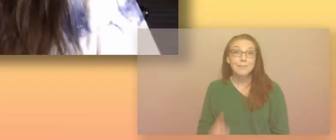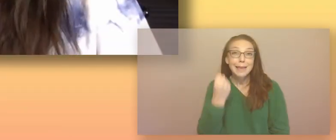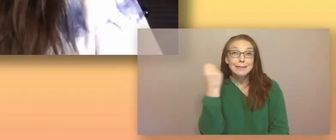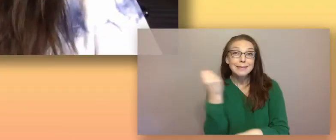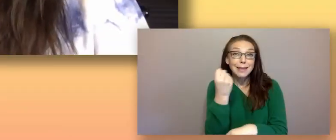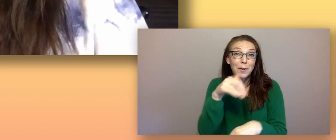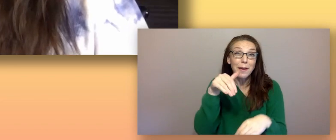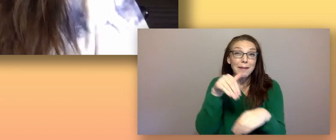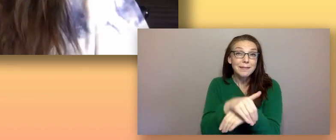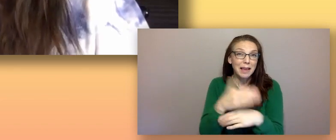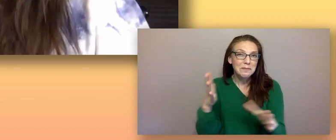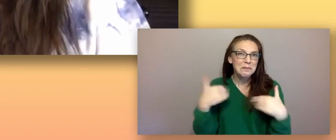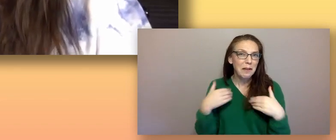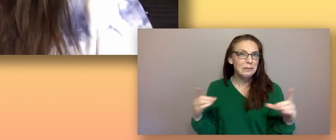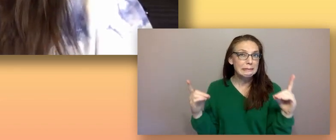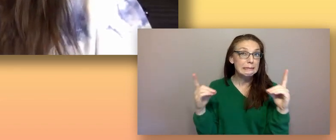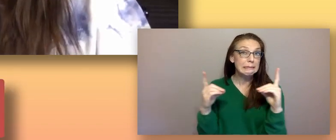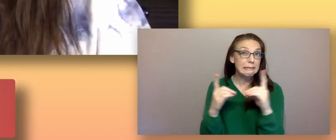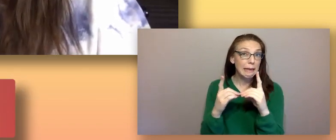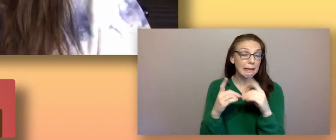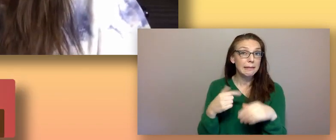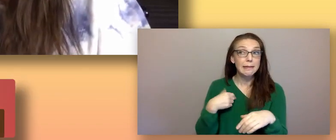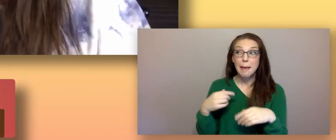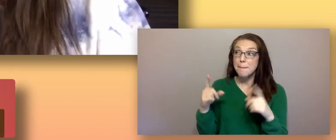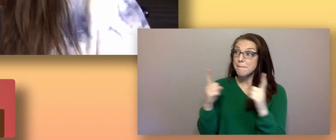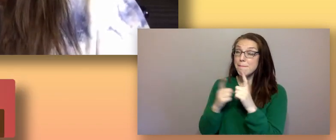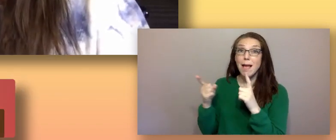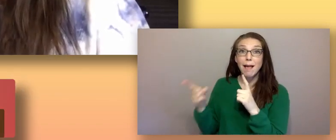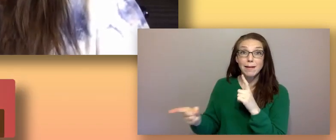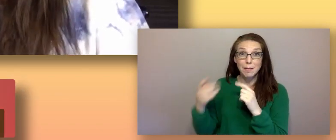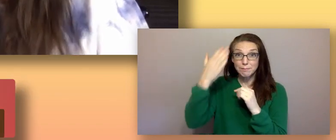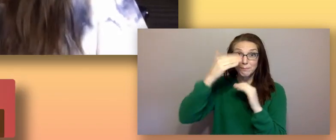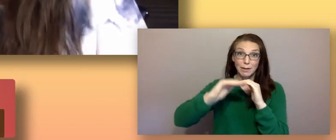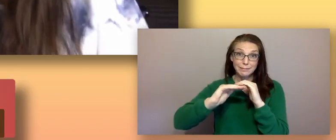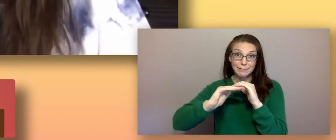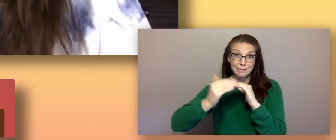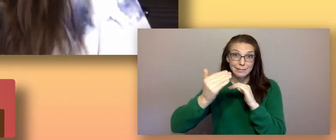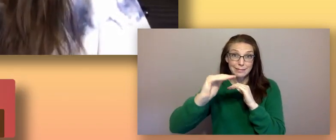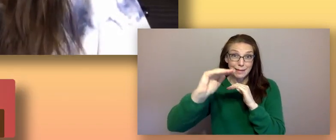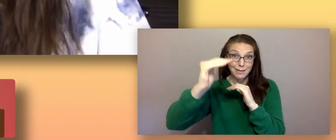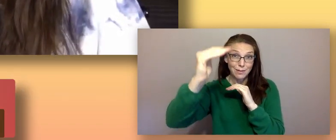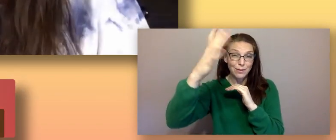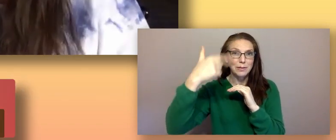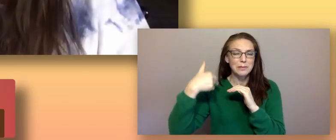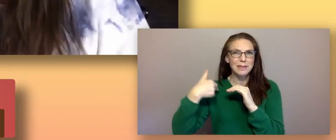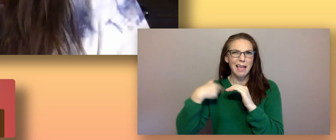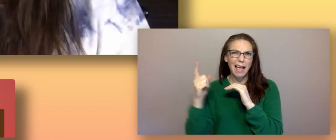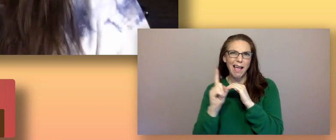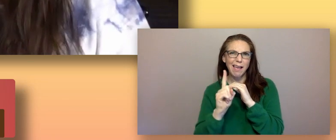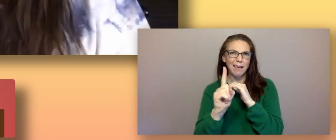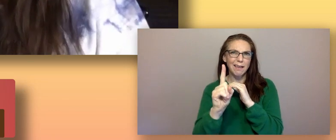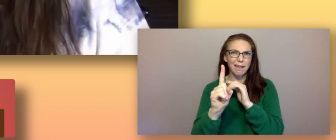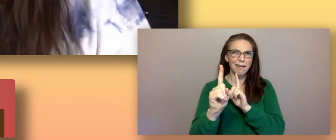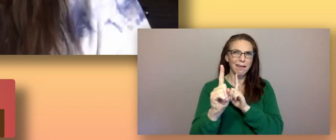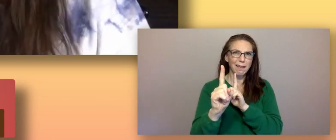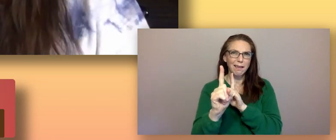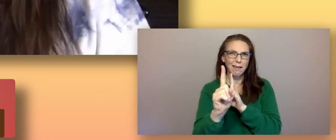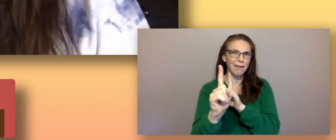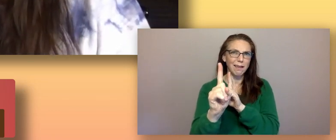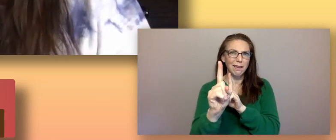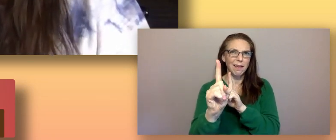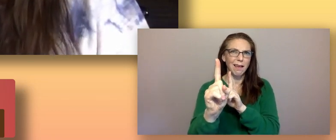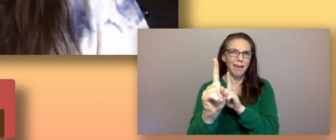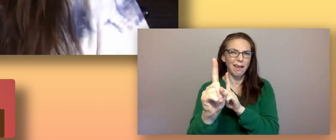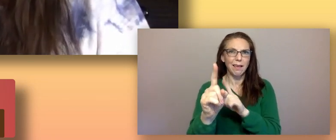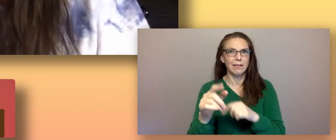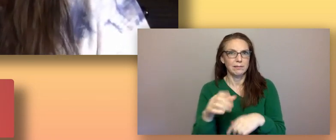I met him at the front door and we made small talk walking up the stairs, which was especially awkward because some of my housemates were hanging out in the living room watching us,